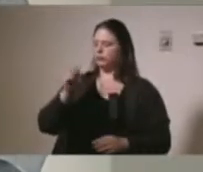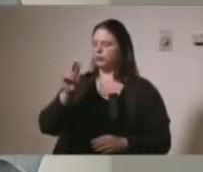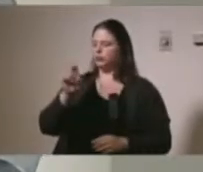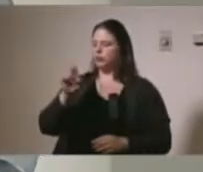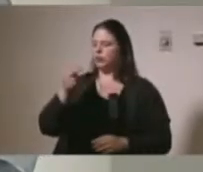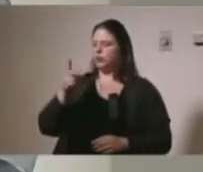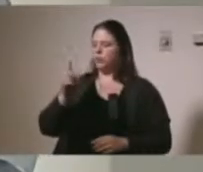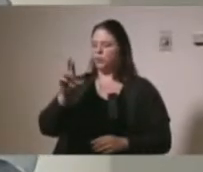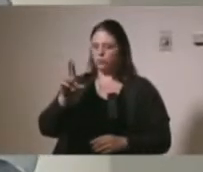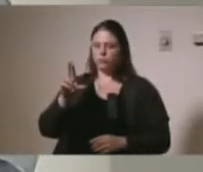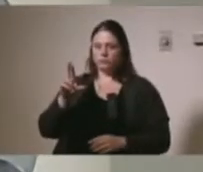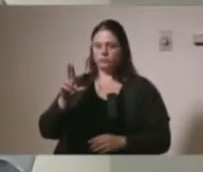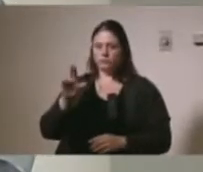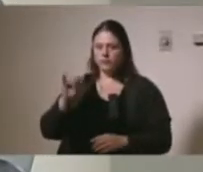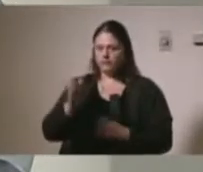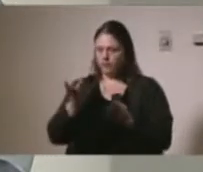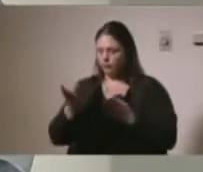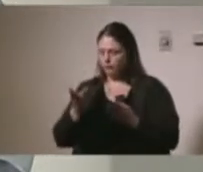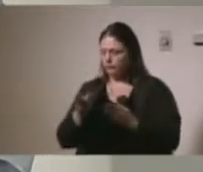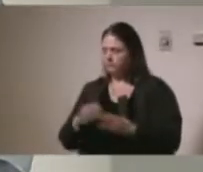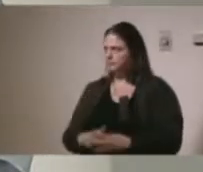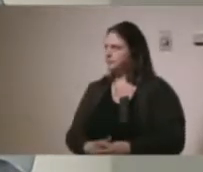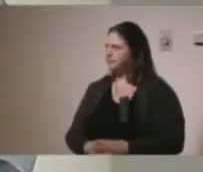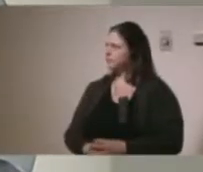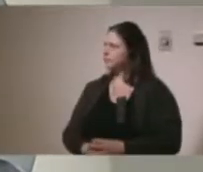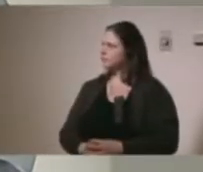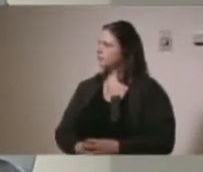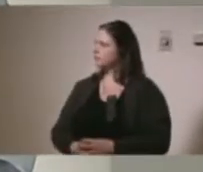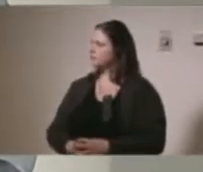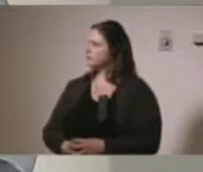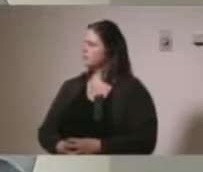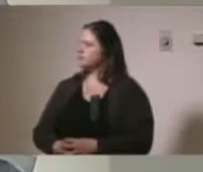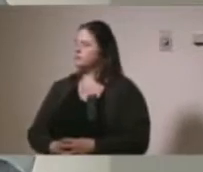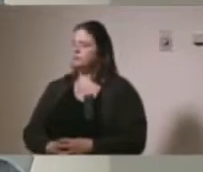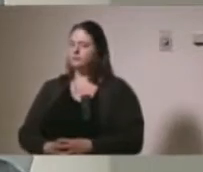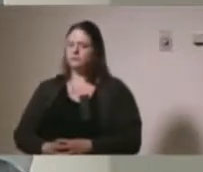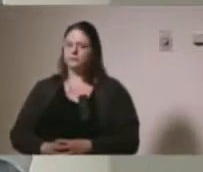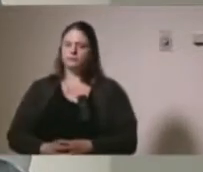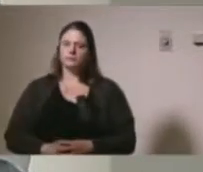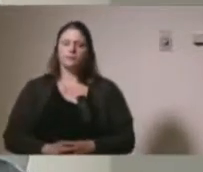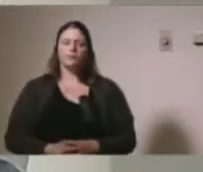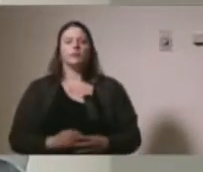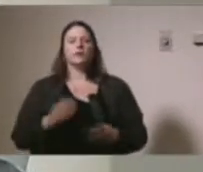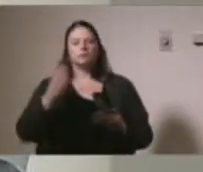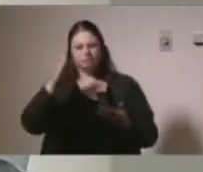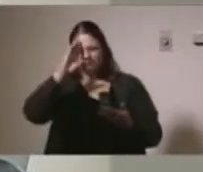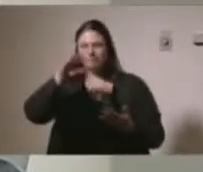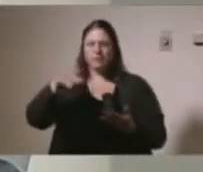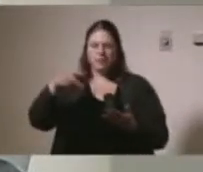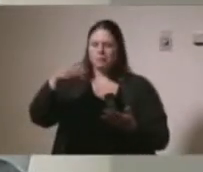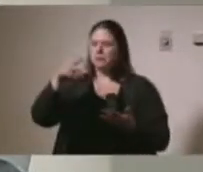So as you know, traditional postal services based on paper correspondence